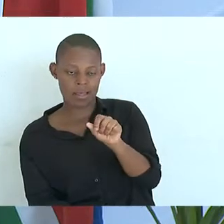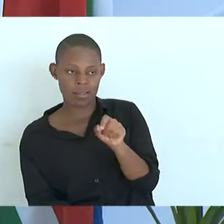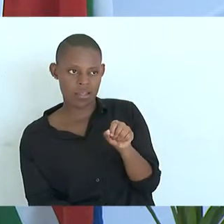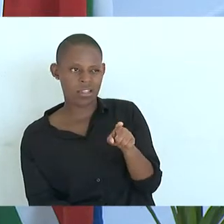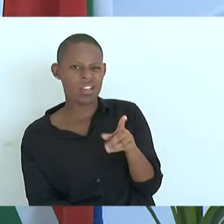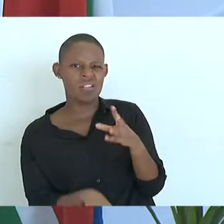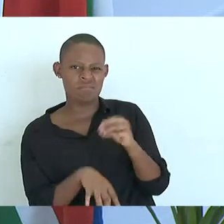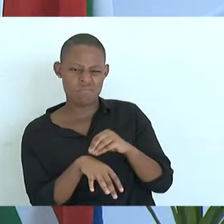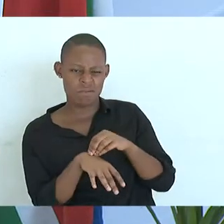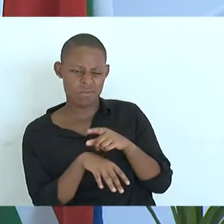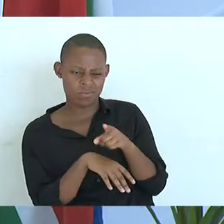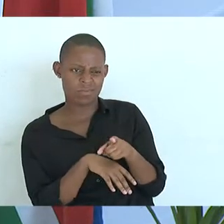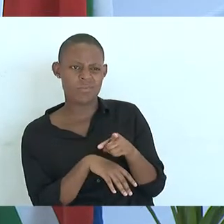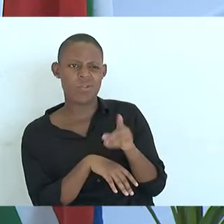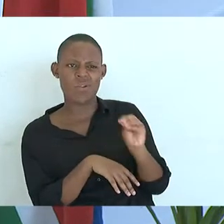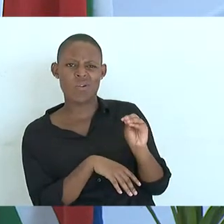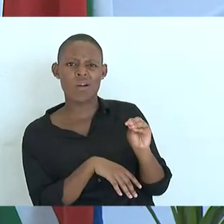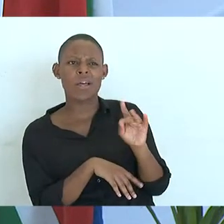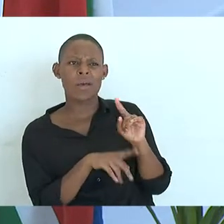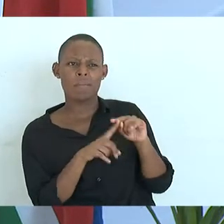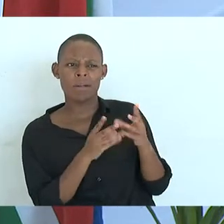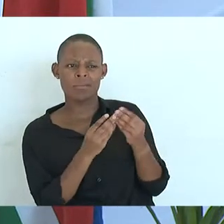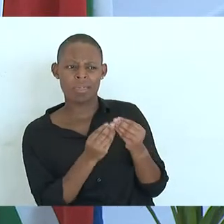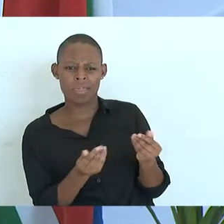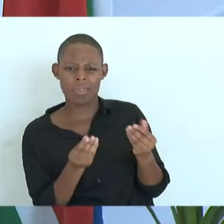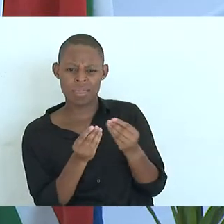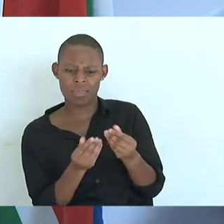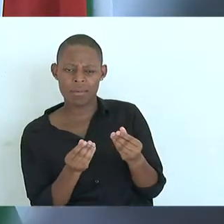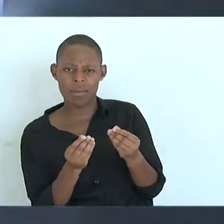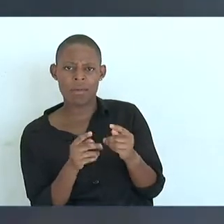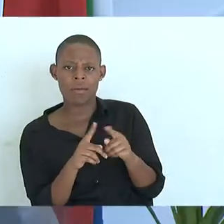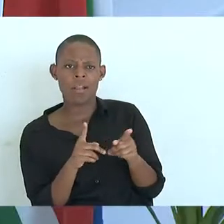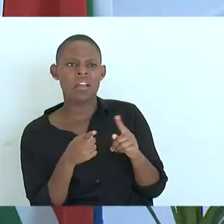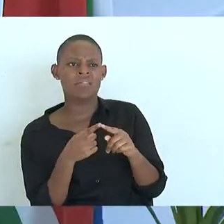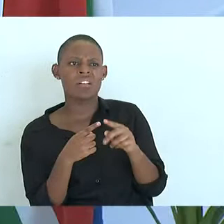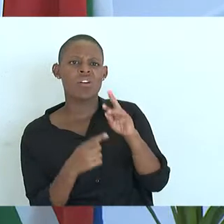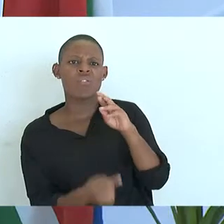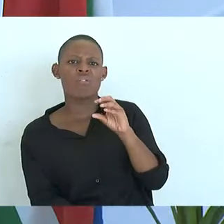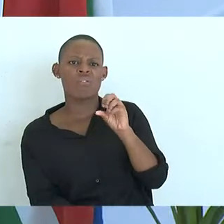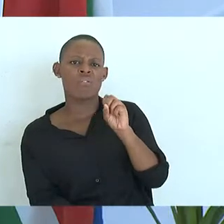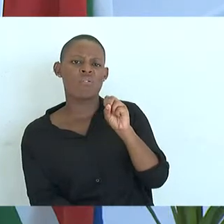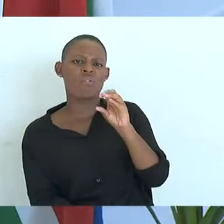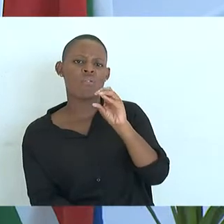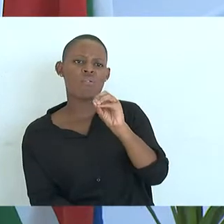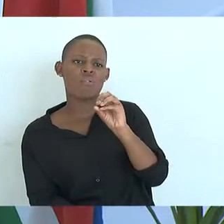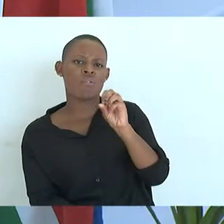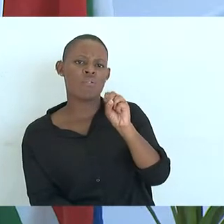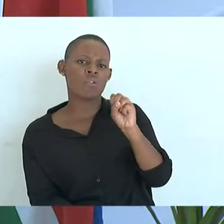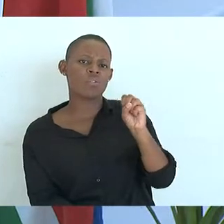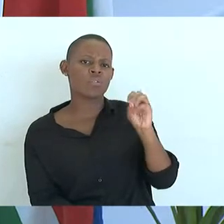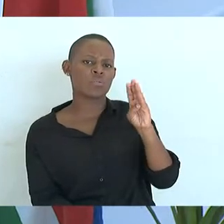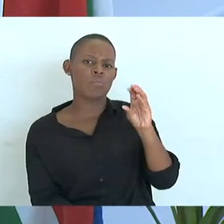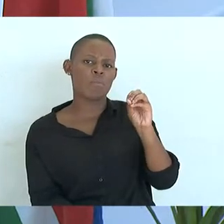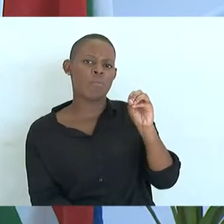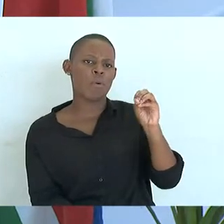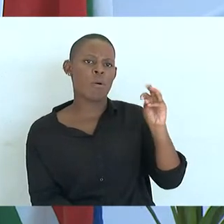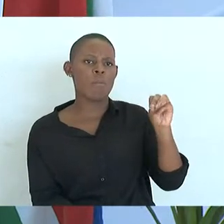ezinye sayisolve like Rosbom and all of those areas nama